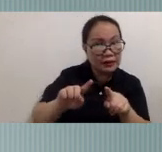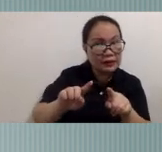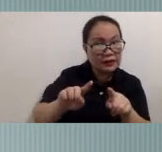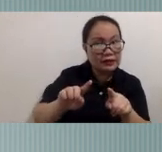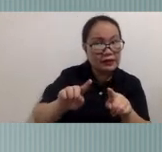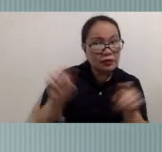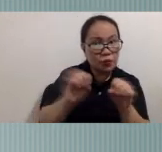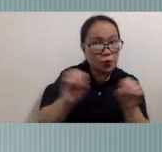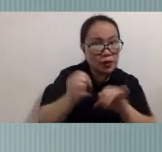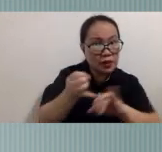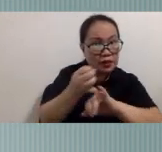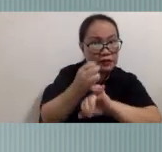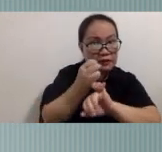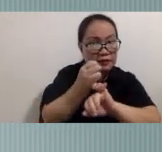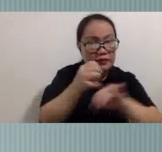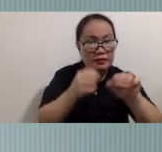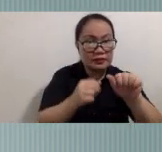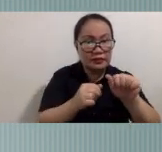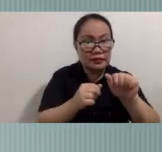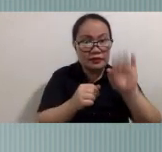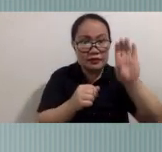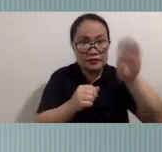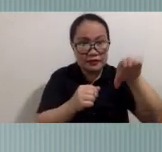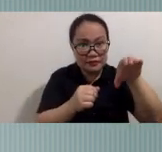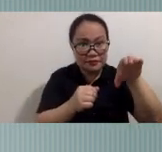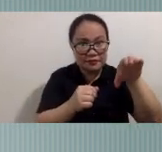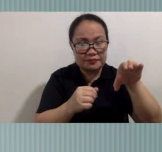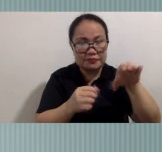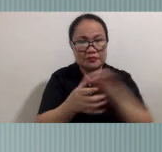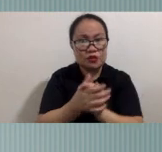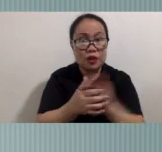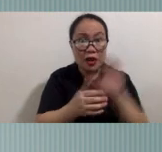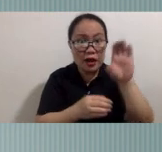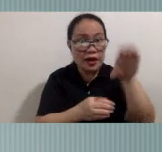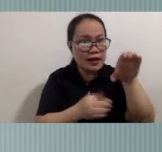Ibig sabihin, walang part ni A. So, A is not included.